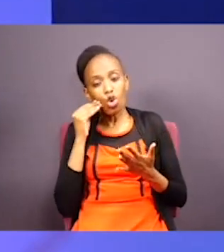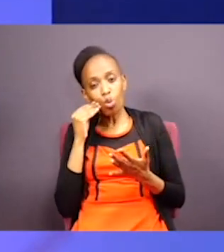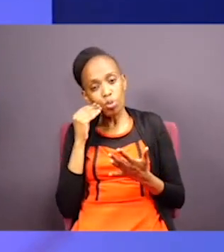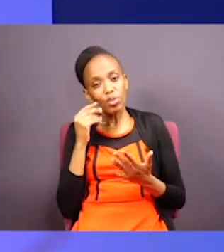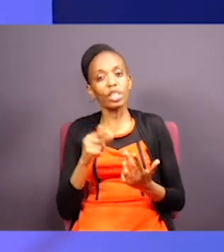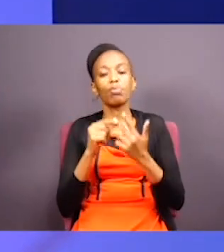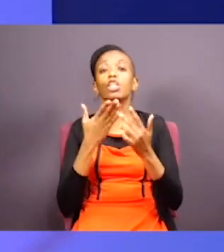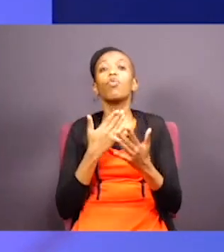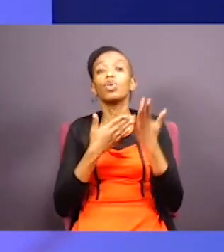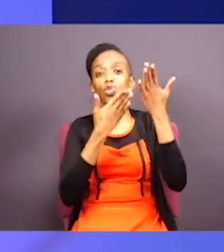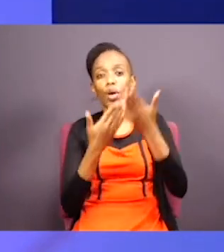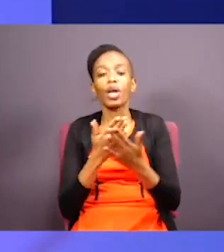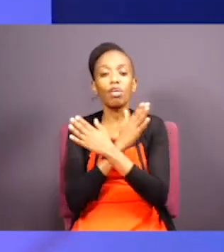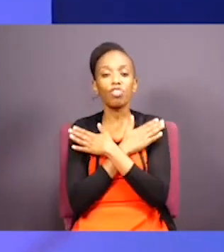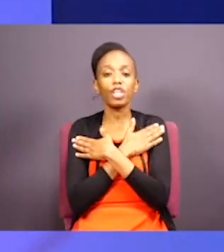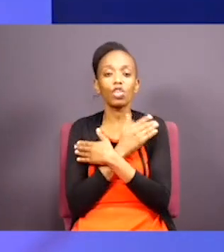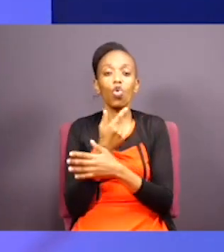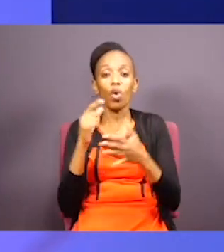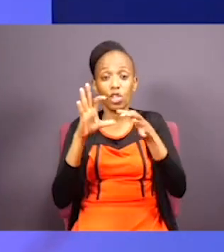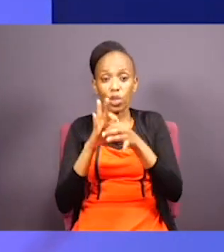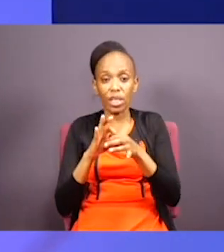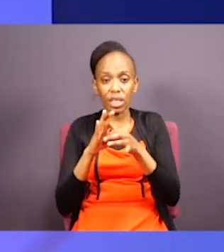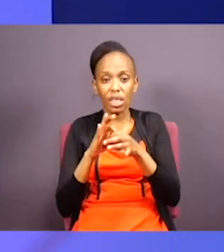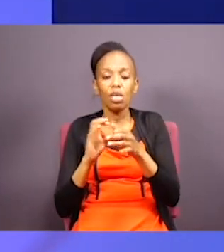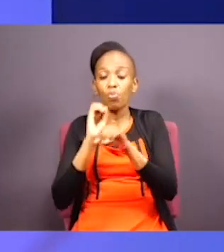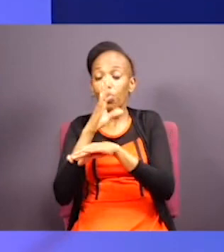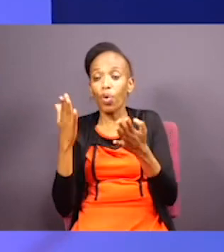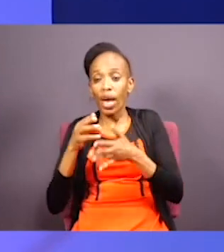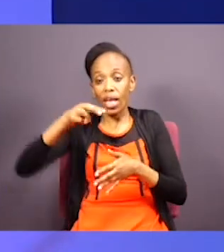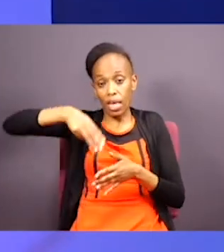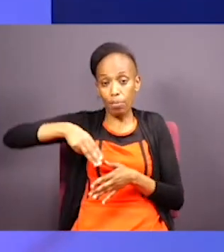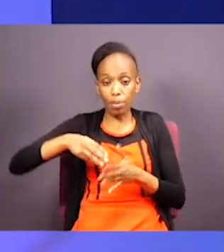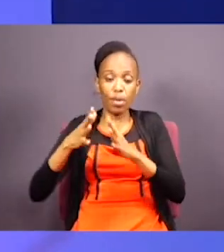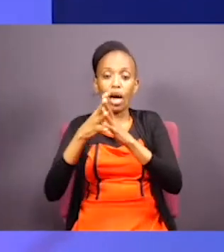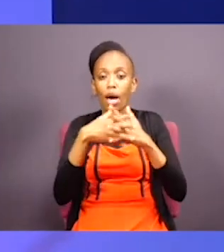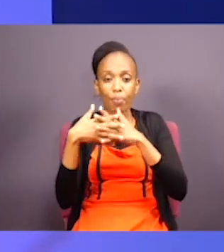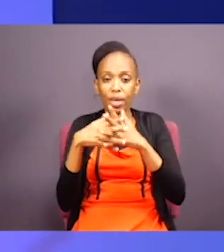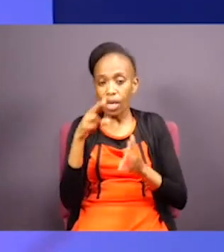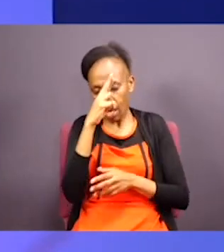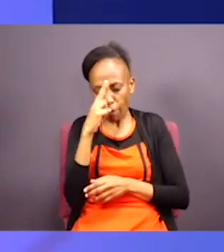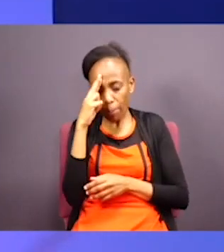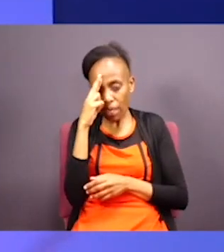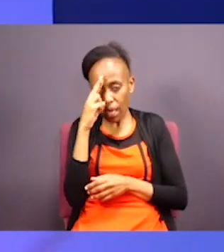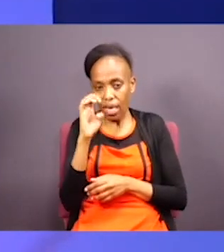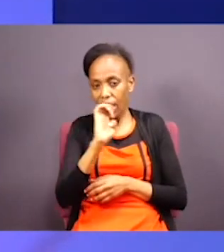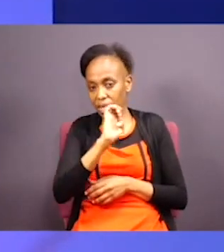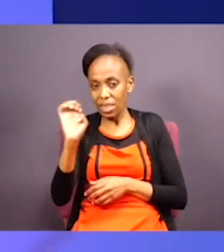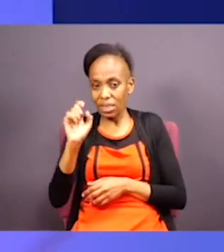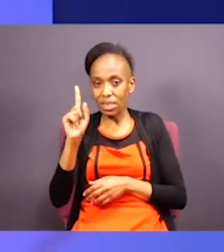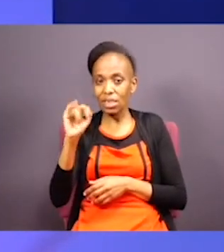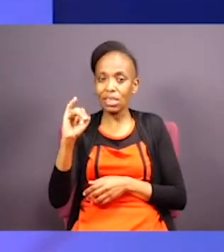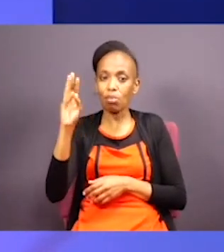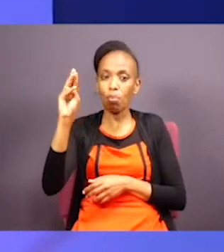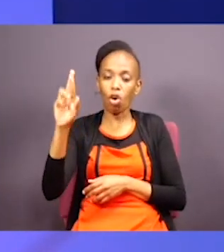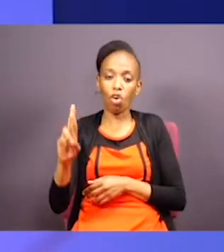want to welcome our friends who are joining the broadcast in Namibia, in America, in Romania, and also in East Timor.